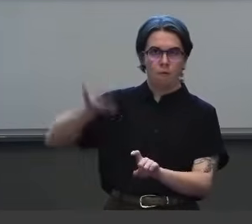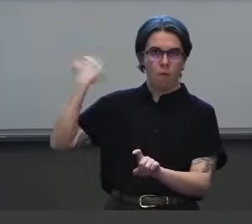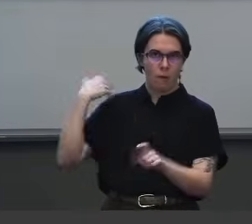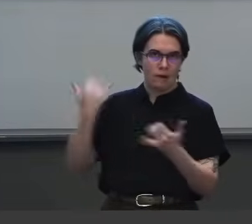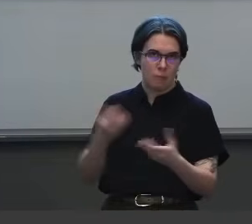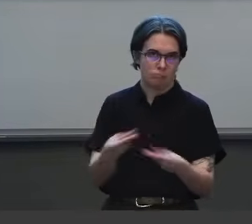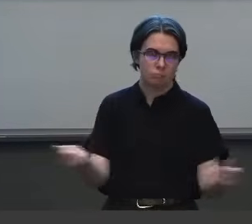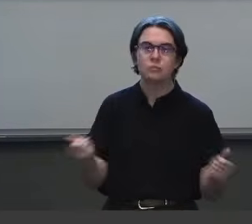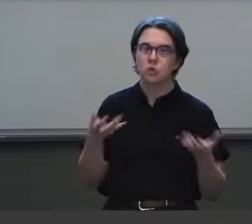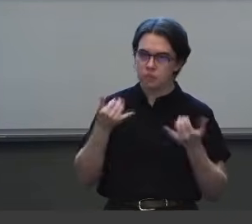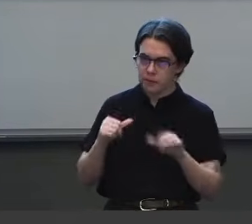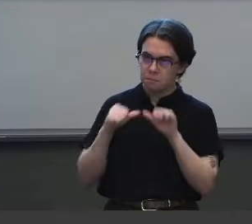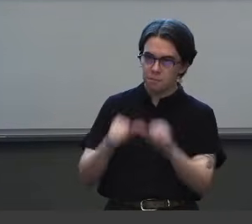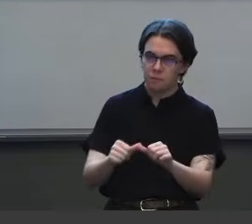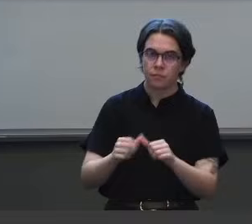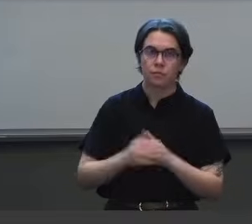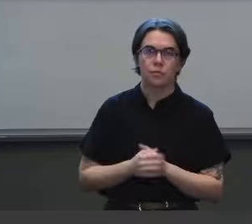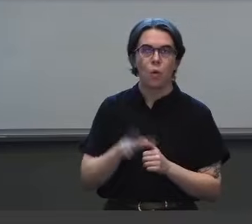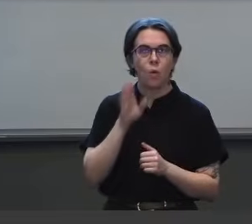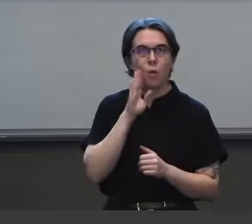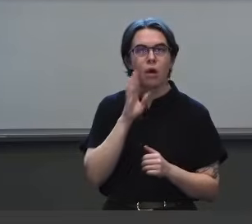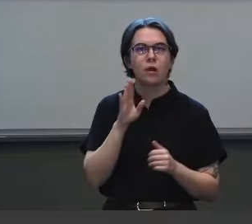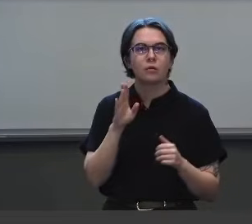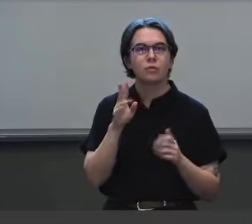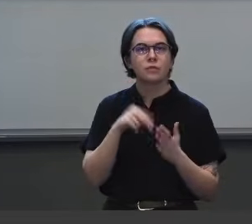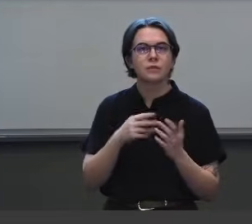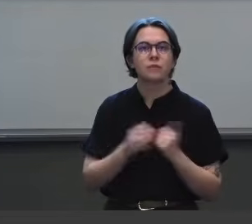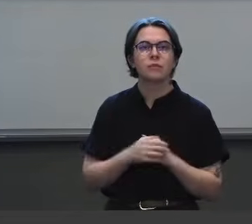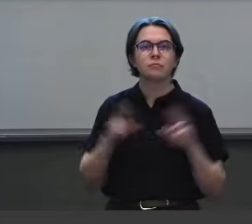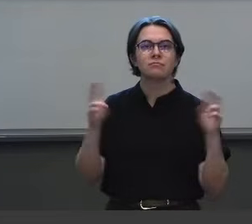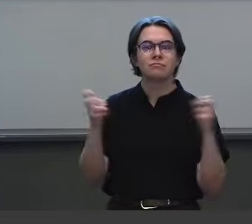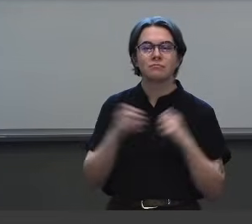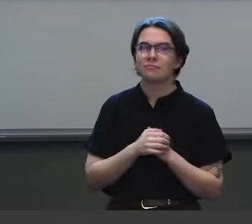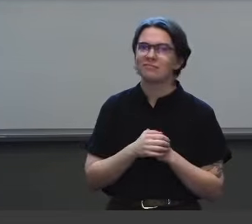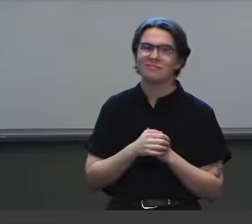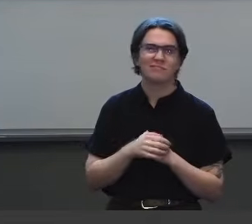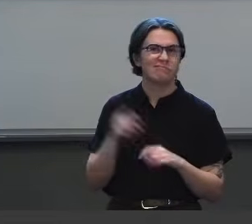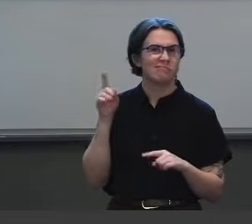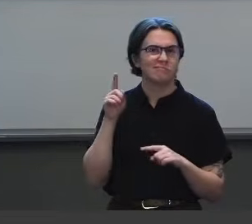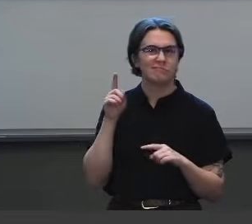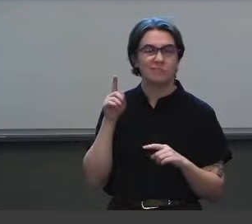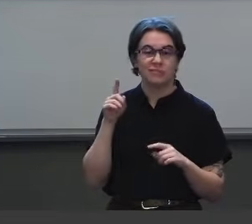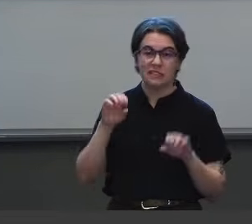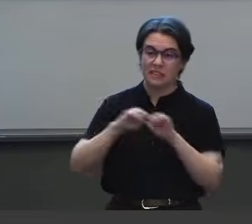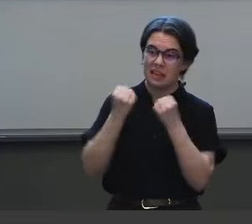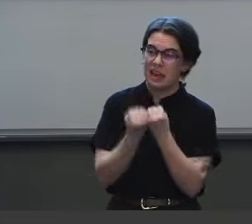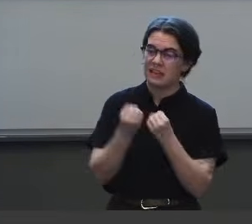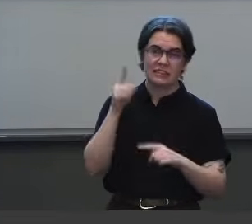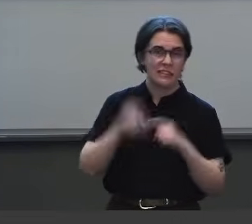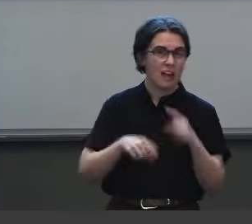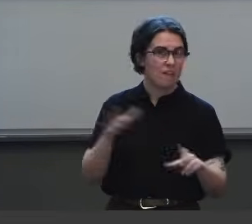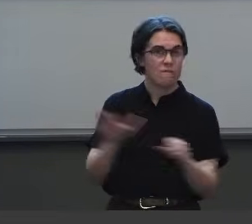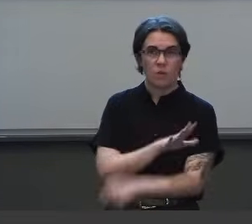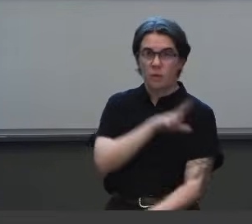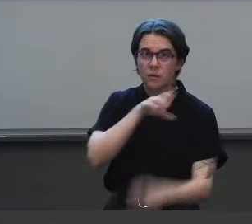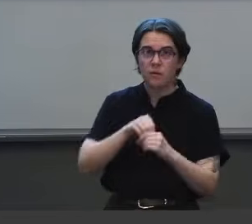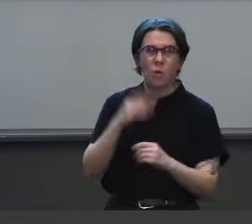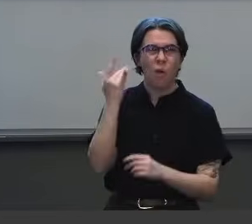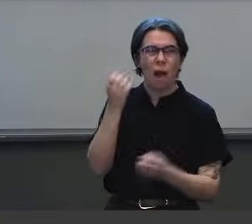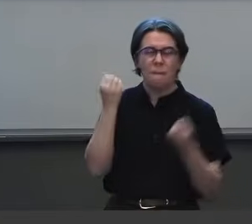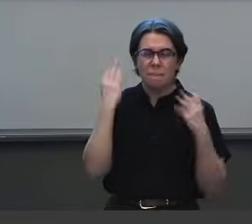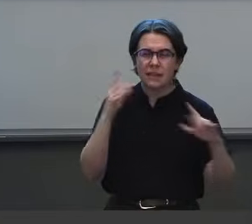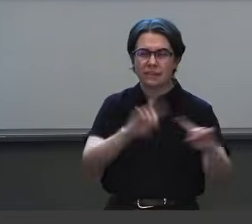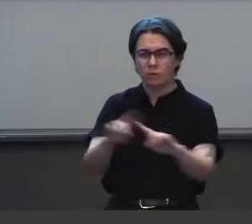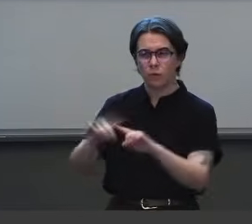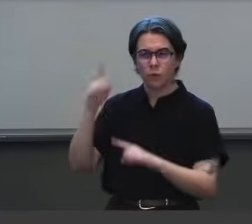them, but I'll read the top and the bottom one. Unable to fully participate in society because so many noises trigger me and so